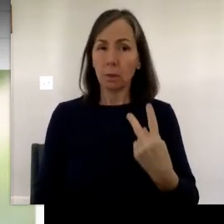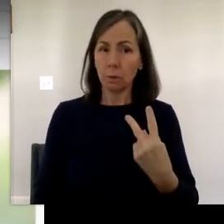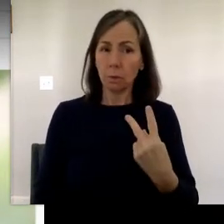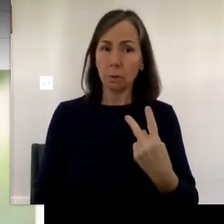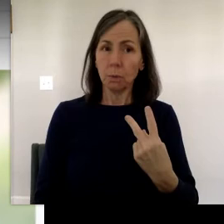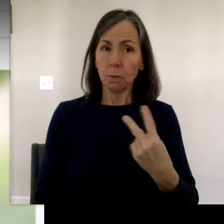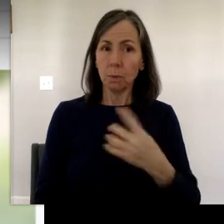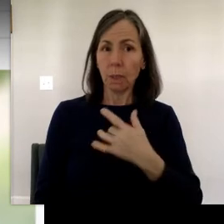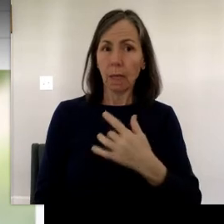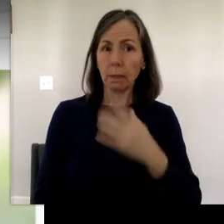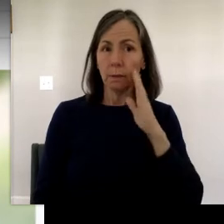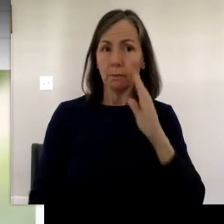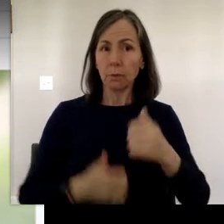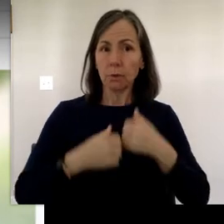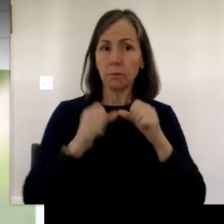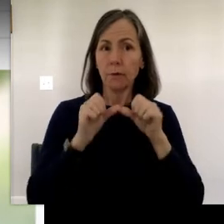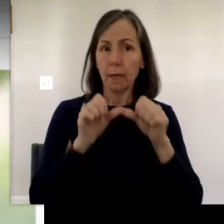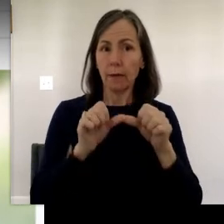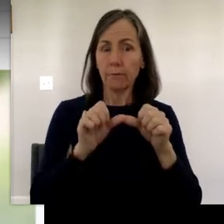likely to survive.